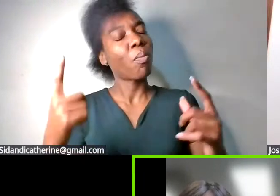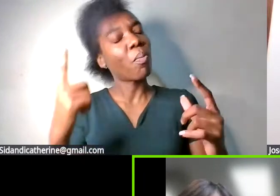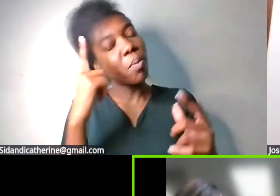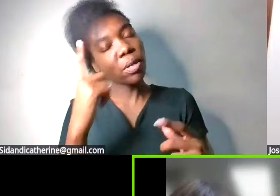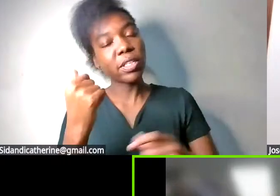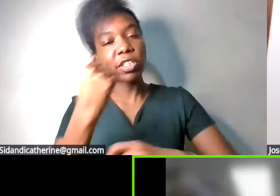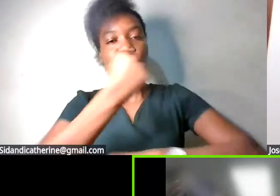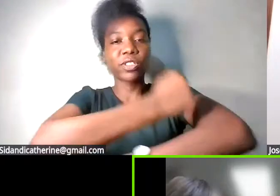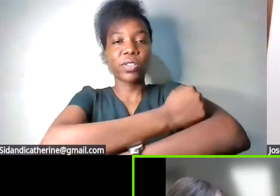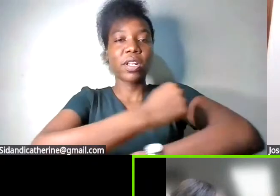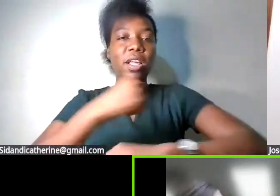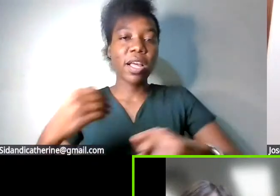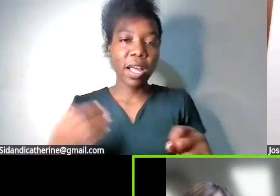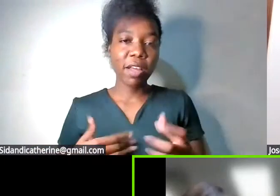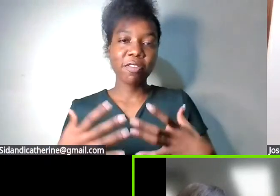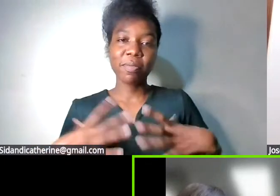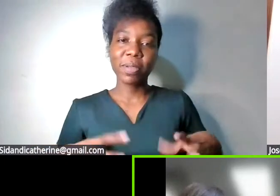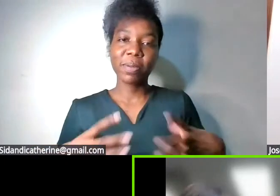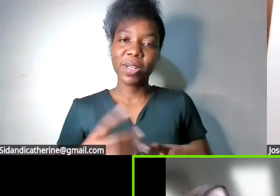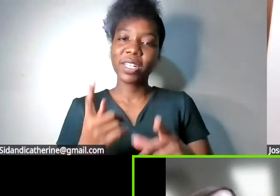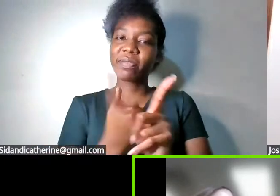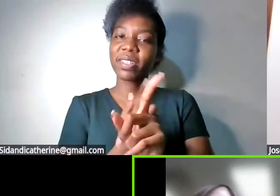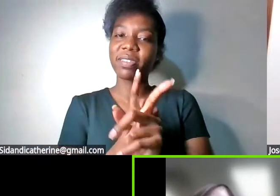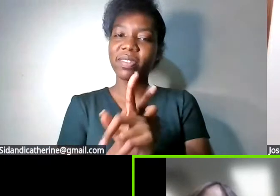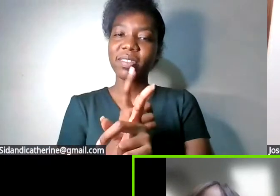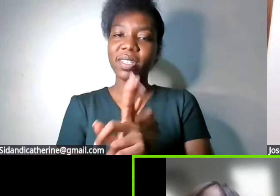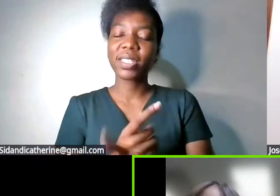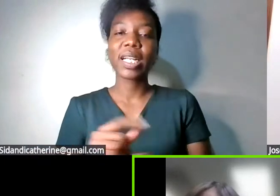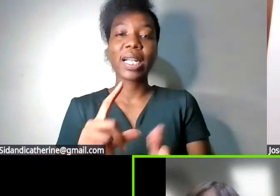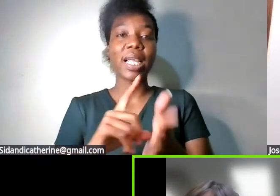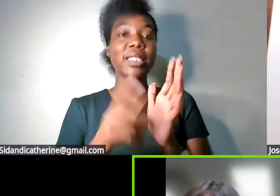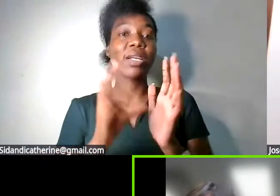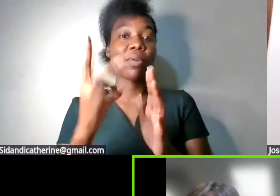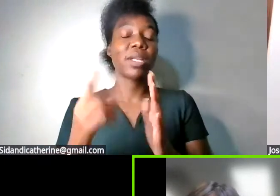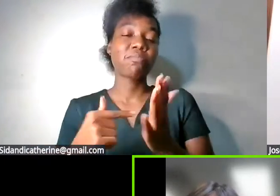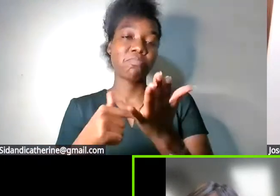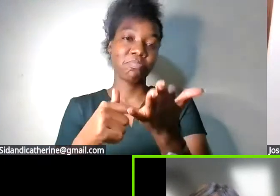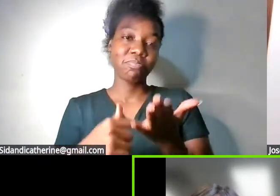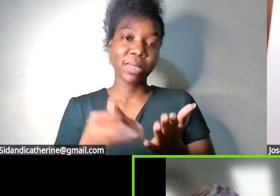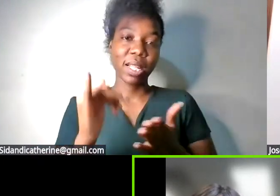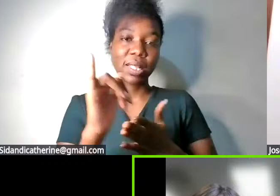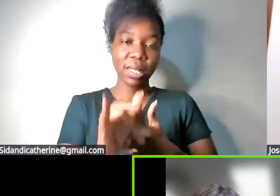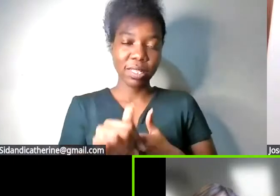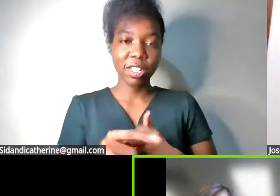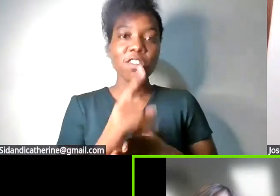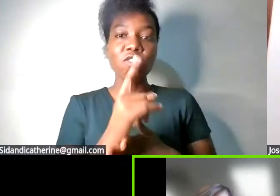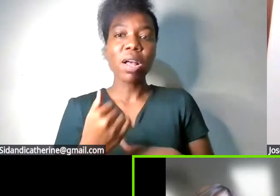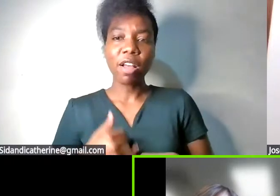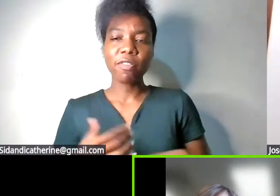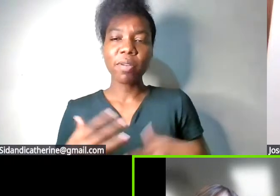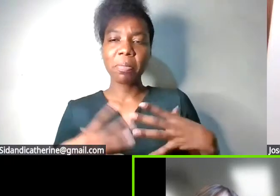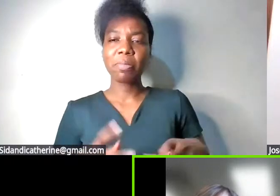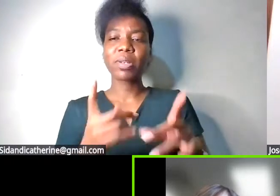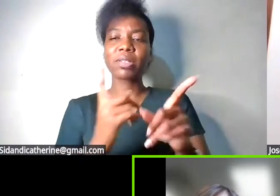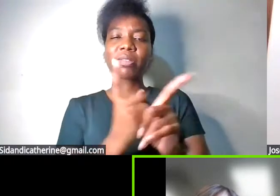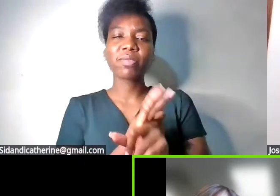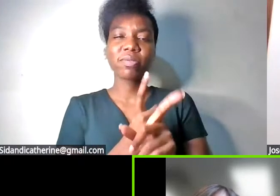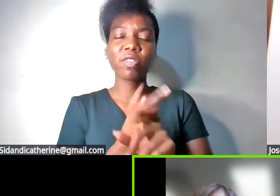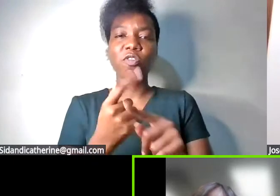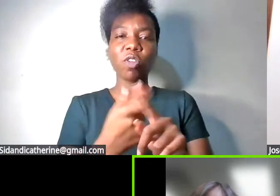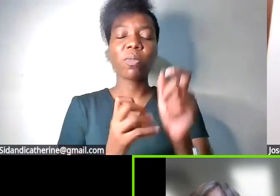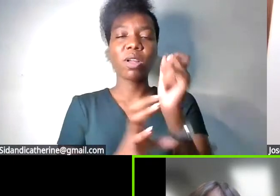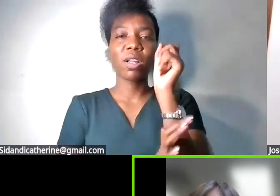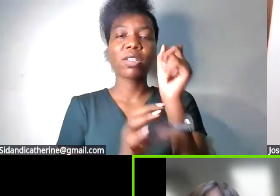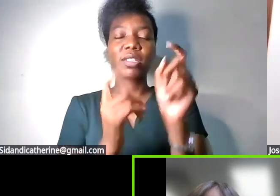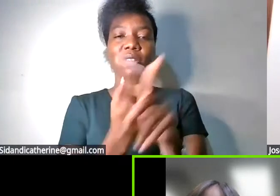of residencies that later on I think it will be discussed, but we do have different types of residencies. The